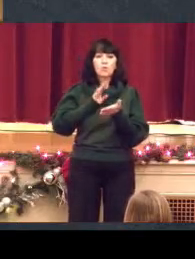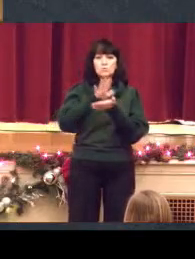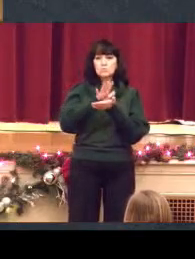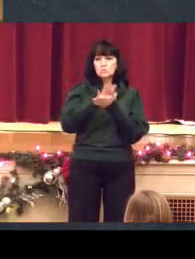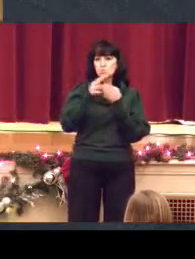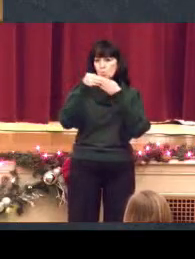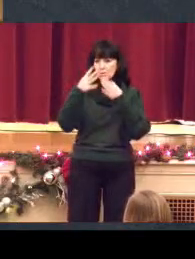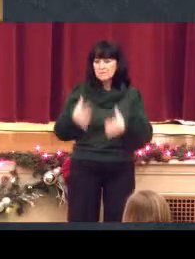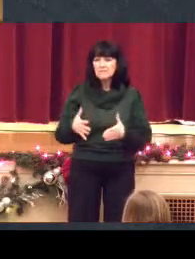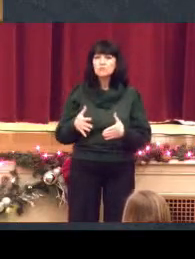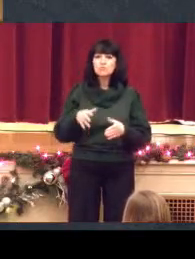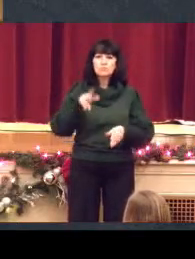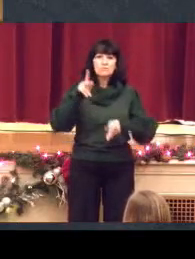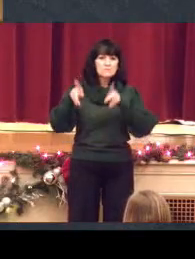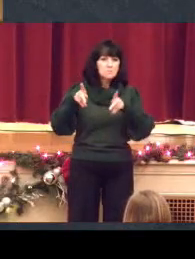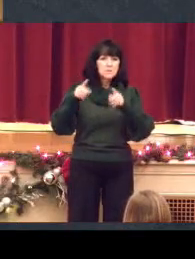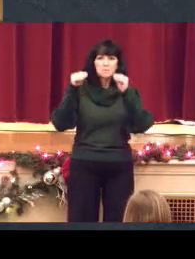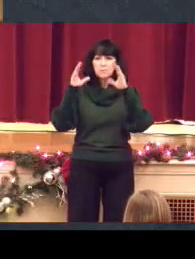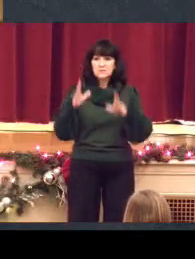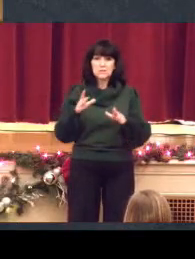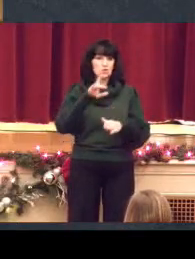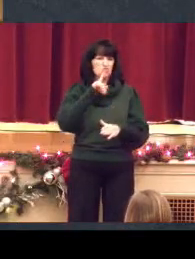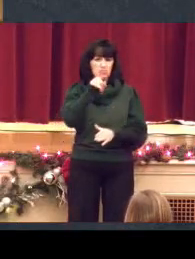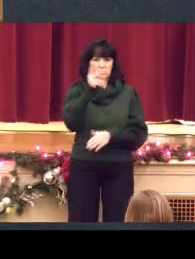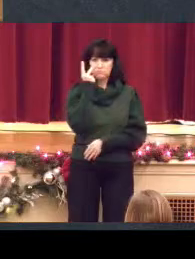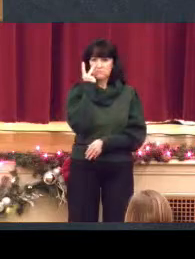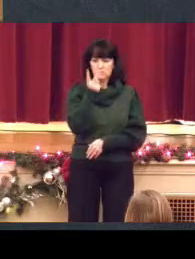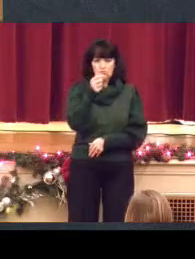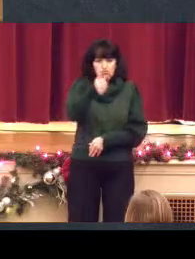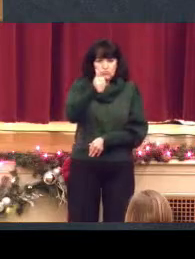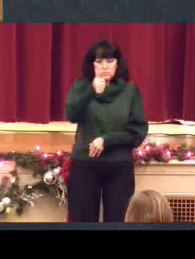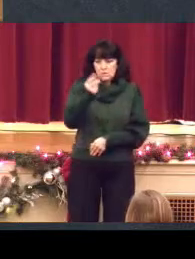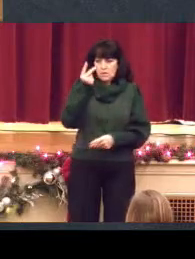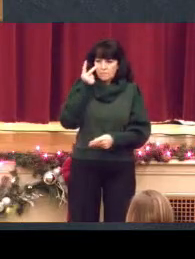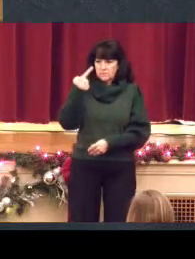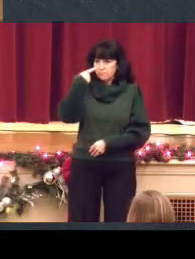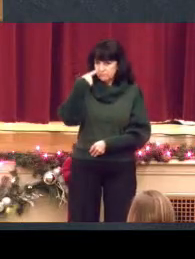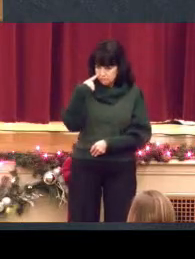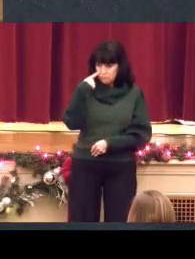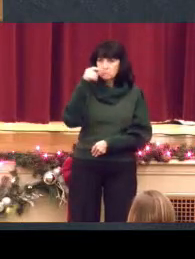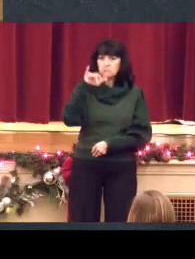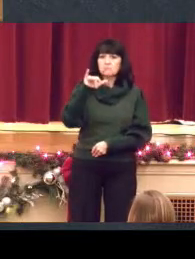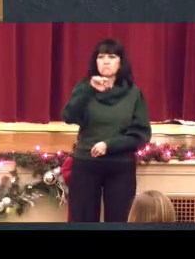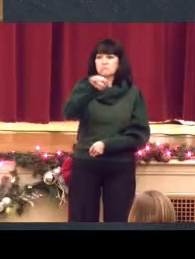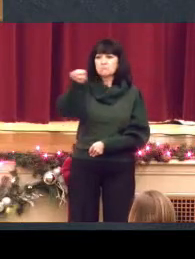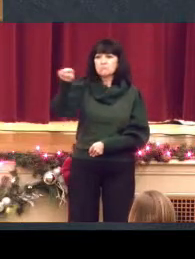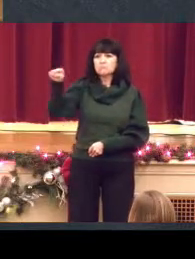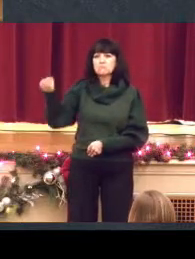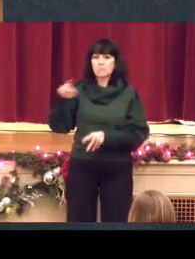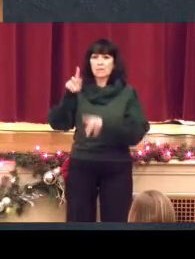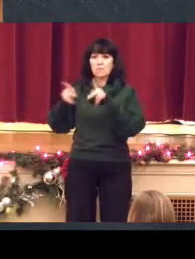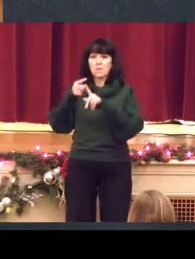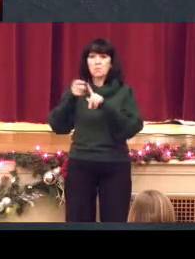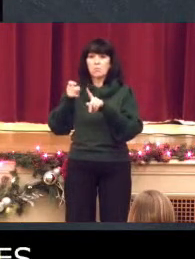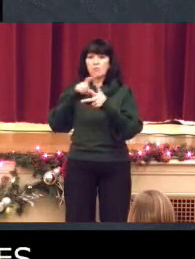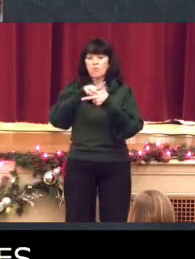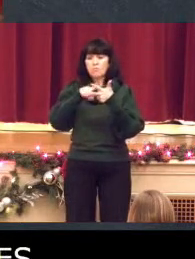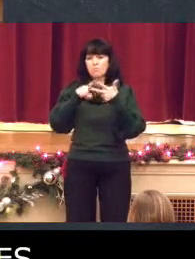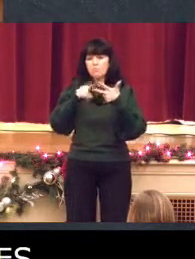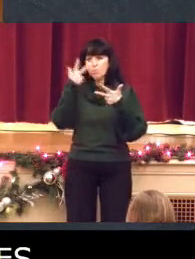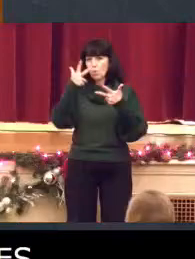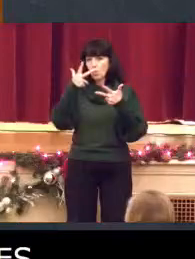more powerful than anything I tell you, is hearing from folks who are doing this work on the ground. So I'll give you my card after this.